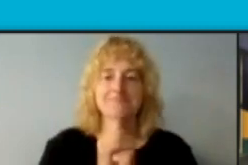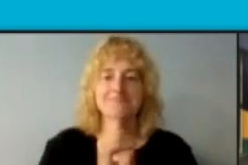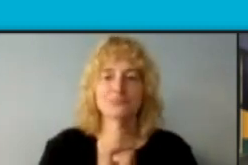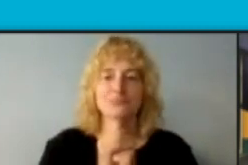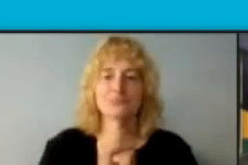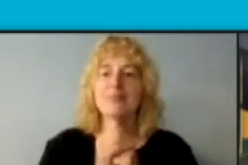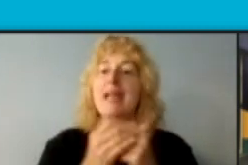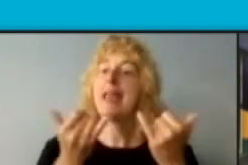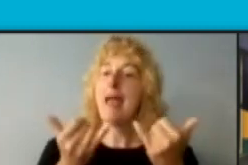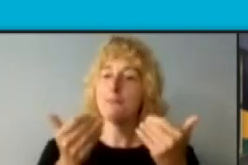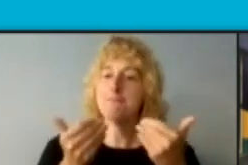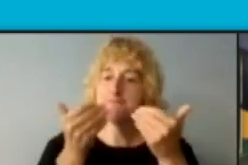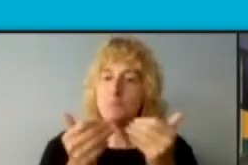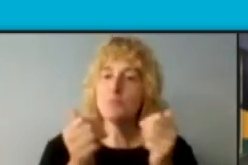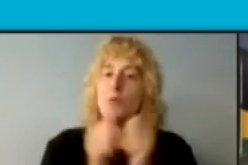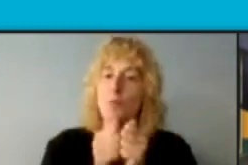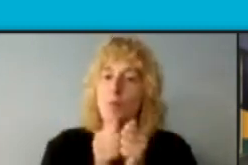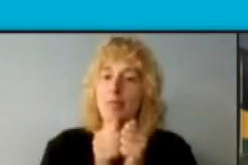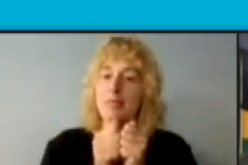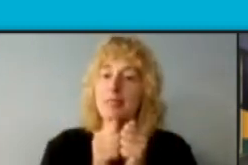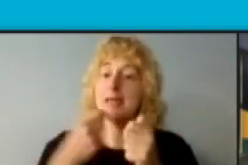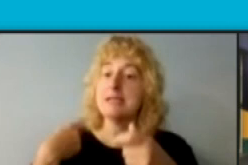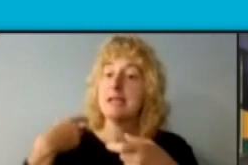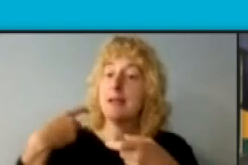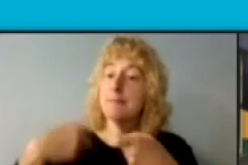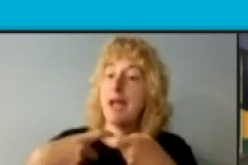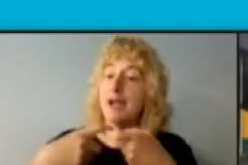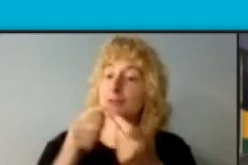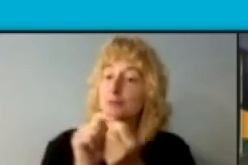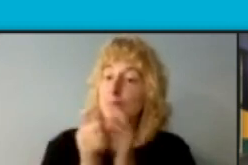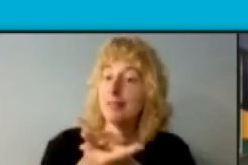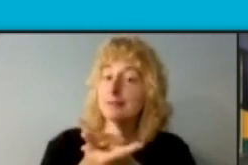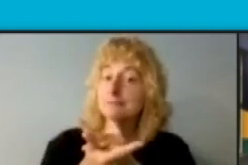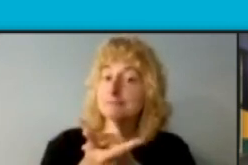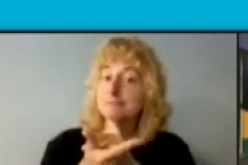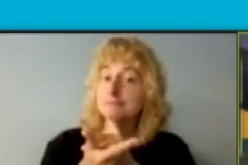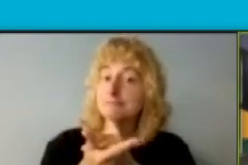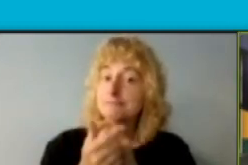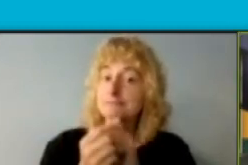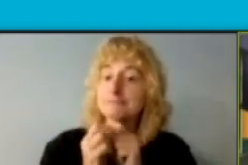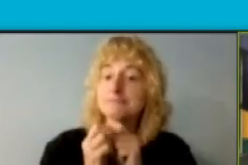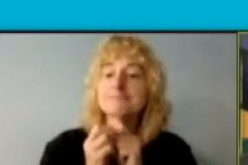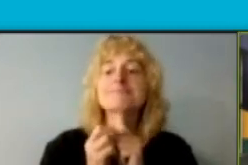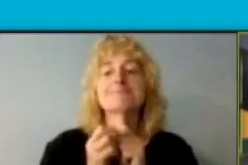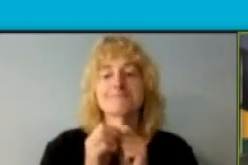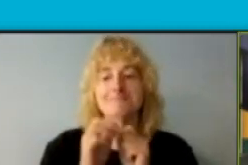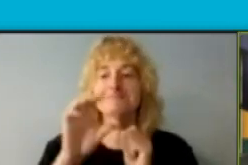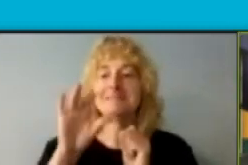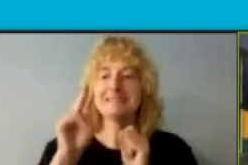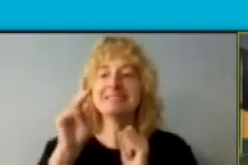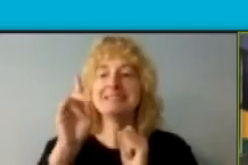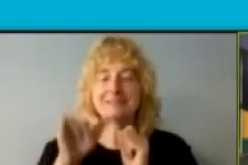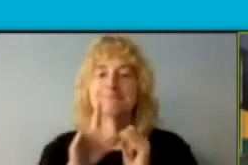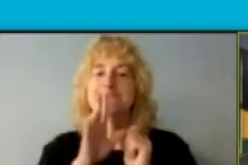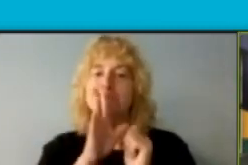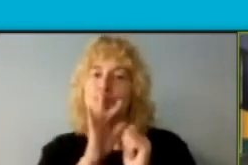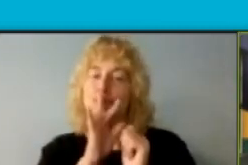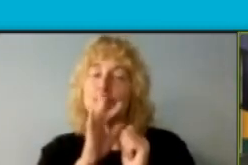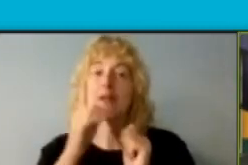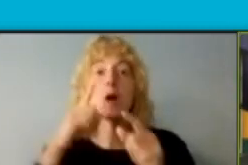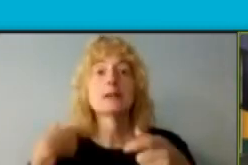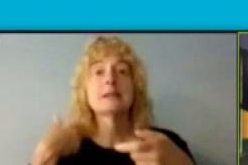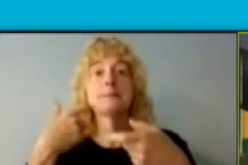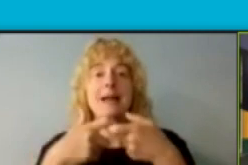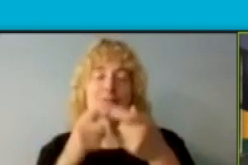We'd like to move forward then, if we could have Spanish translation, please. Si necesita traducción en español, por favor, hable